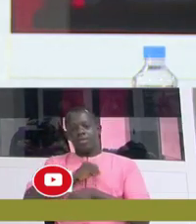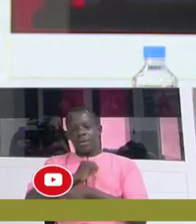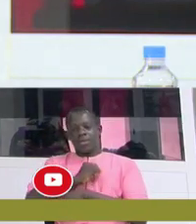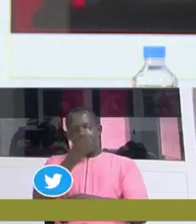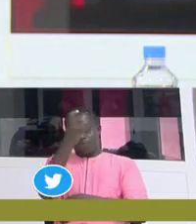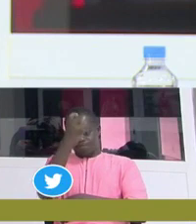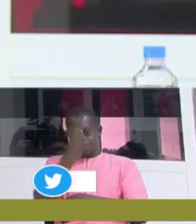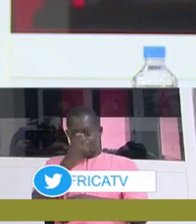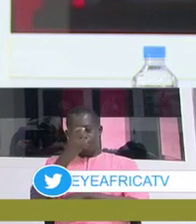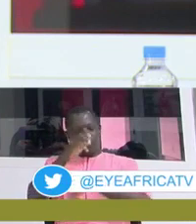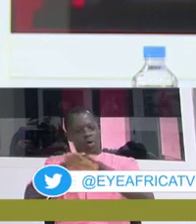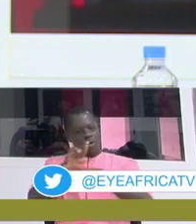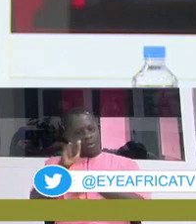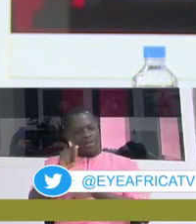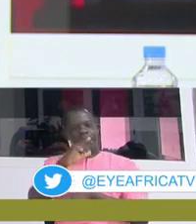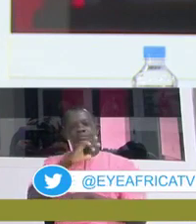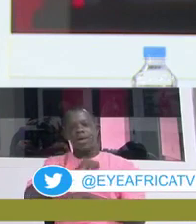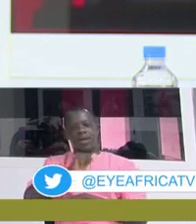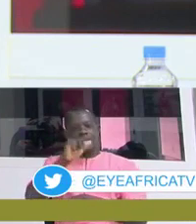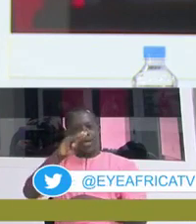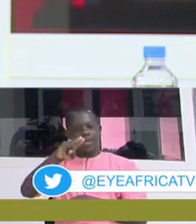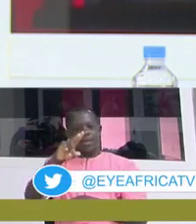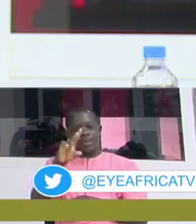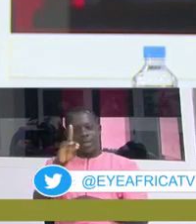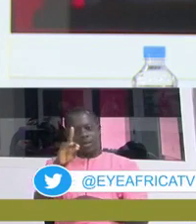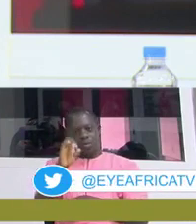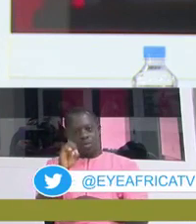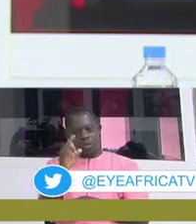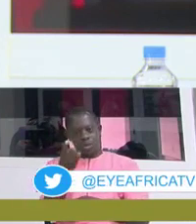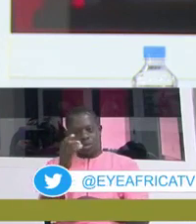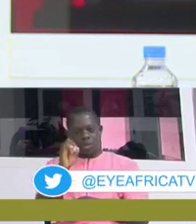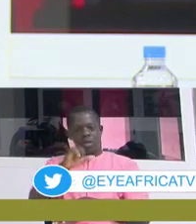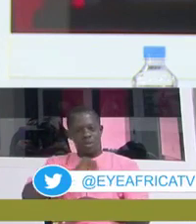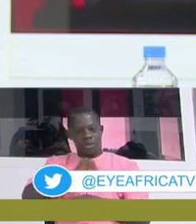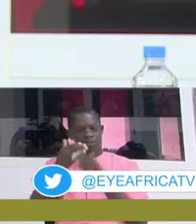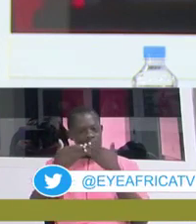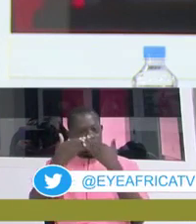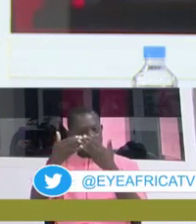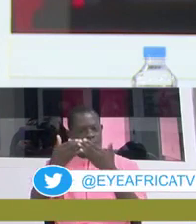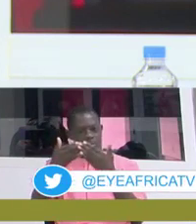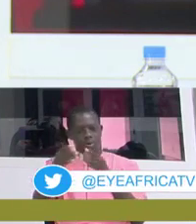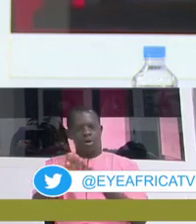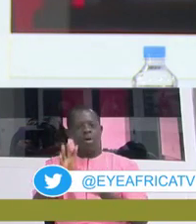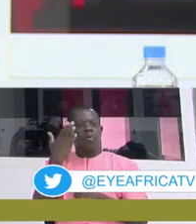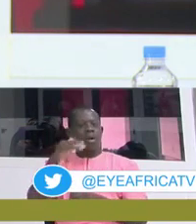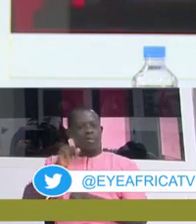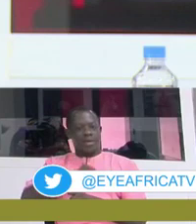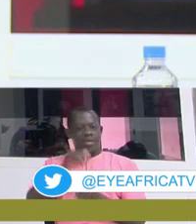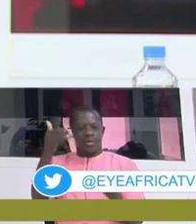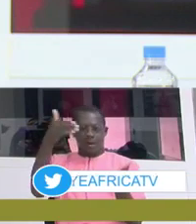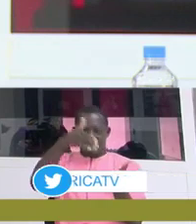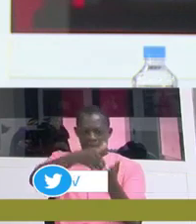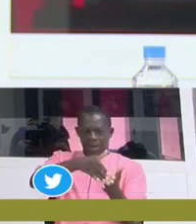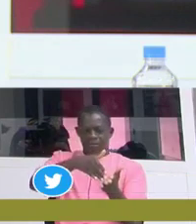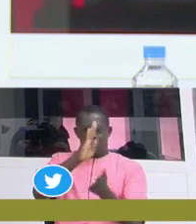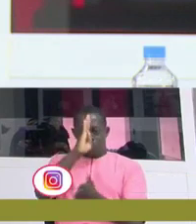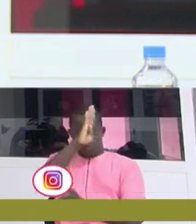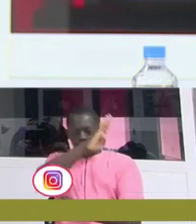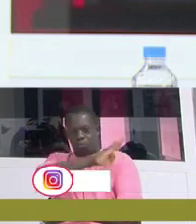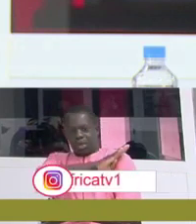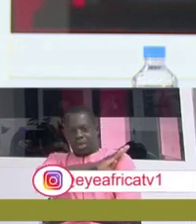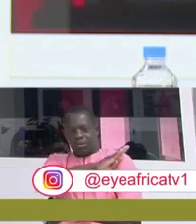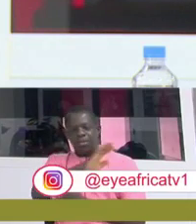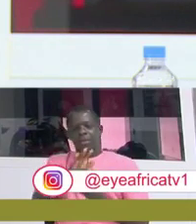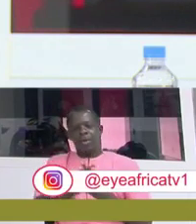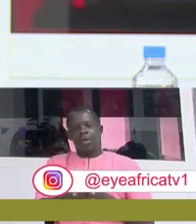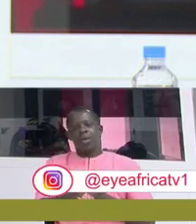kamma bak. I got angry with Ndongo himself, very angry with Ndongo. I said to him, Ndongo, abrinte dunta biam jam. When I initially came here in